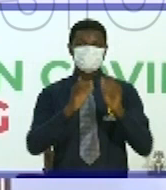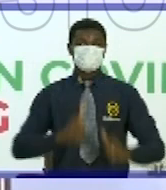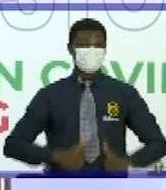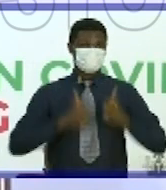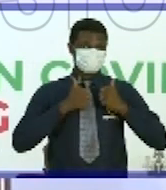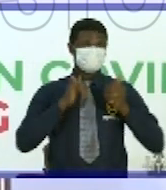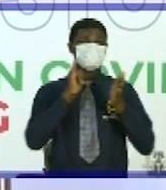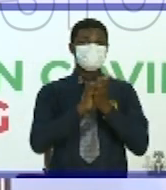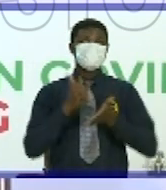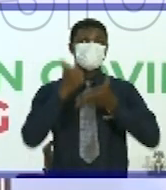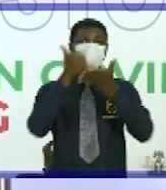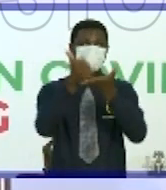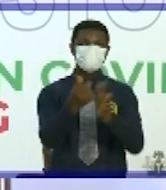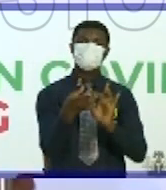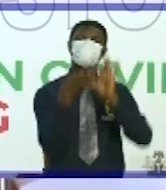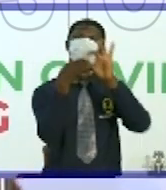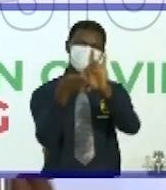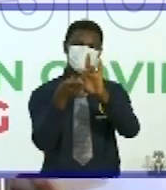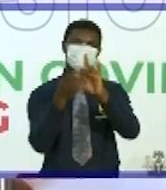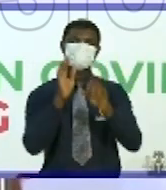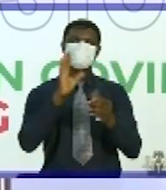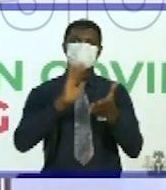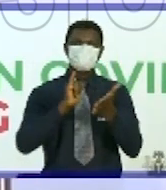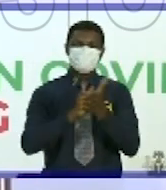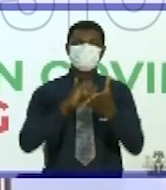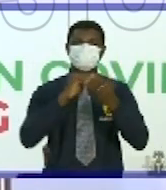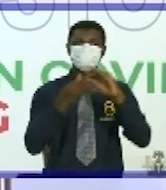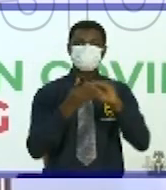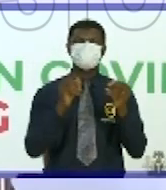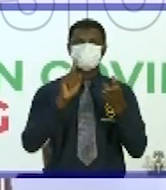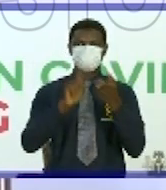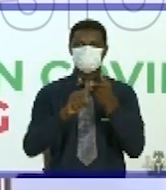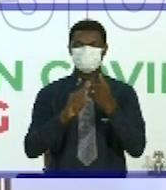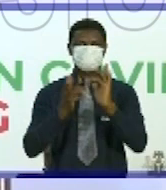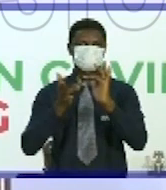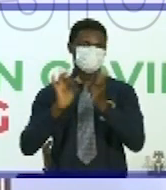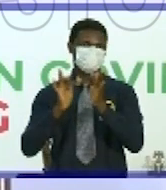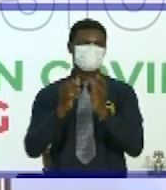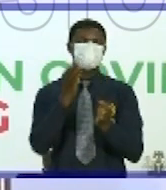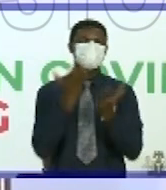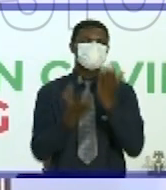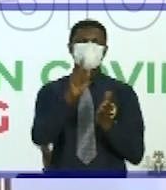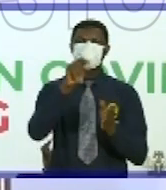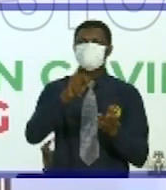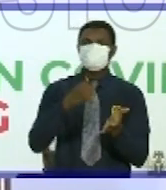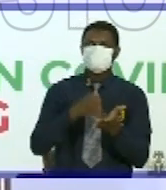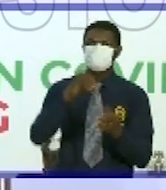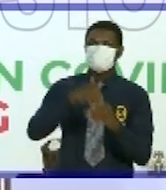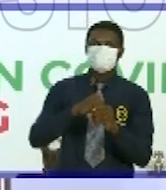So if you take this to, maybe you need it in a clinic or you need it in a workplace, and they want to verify if it is